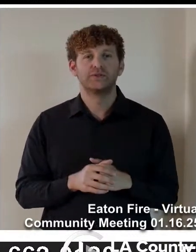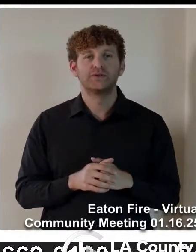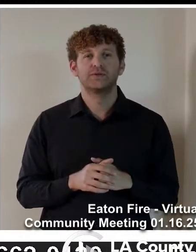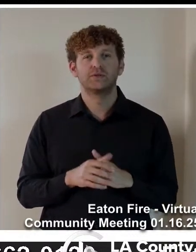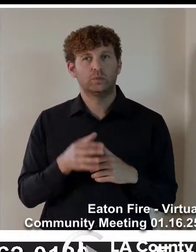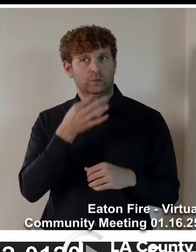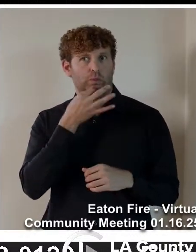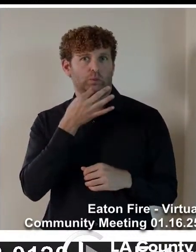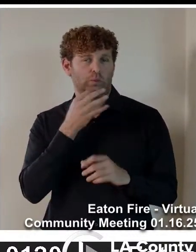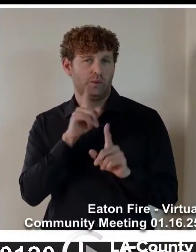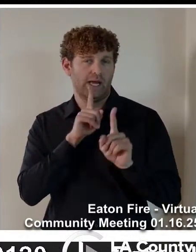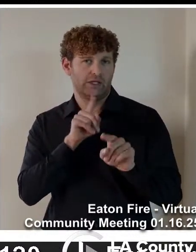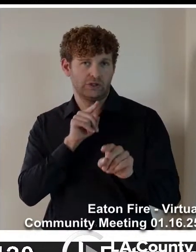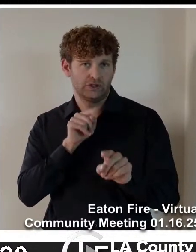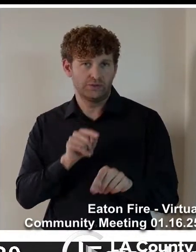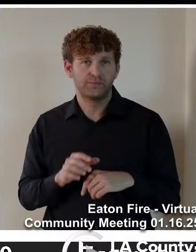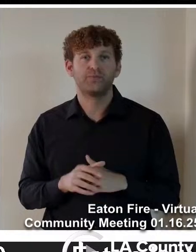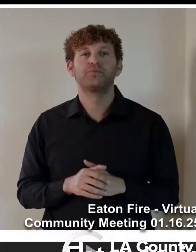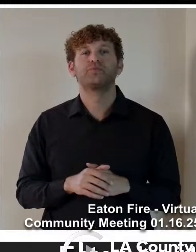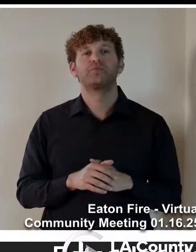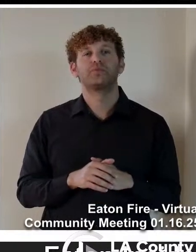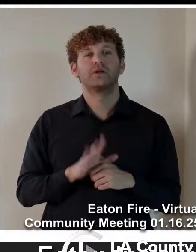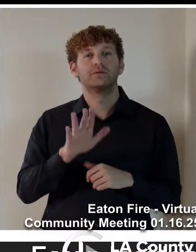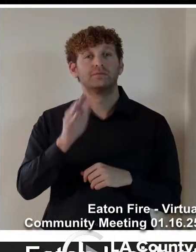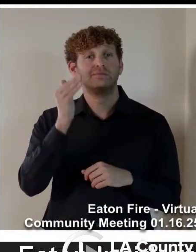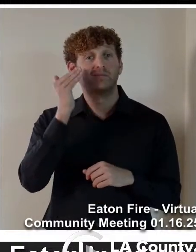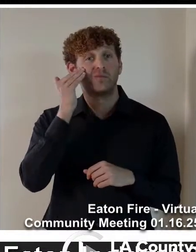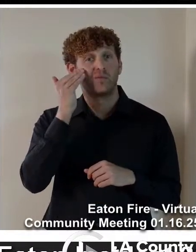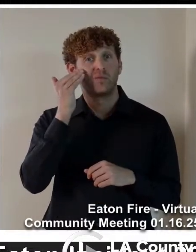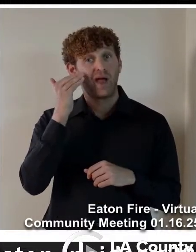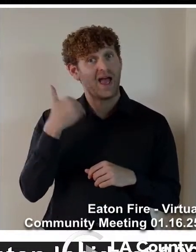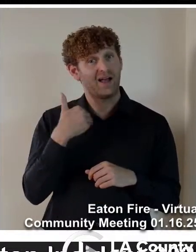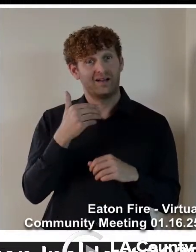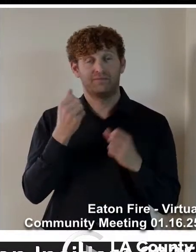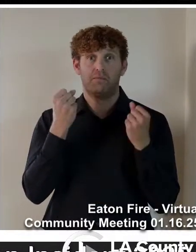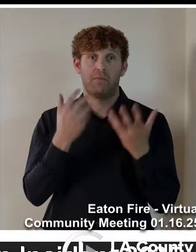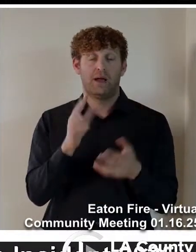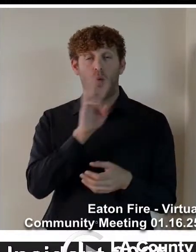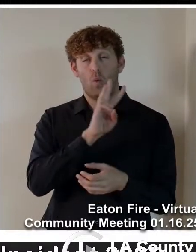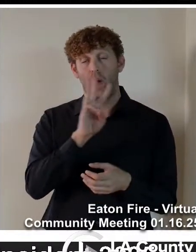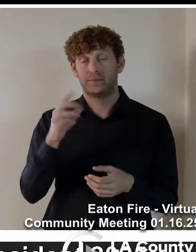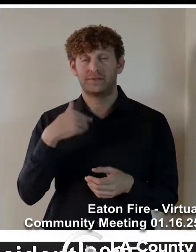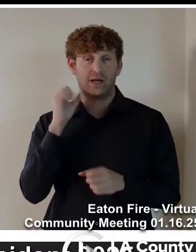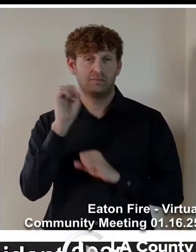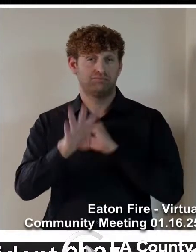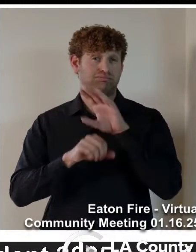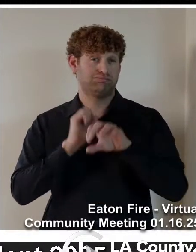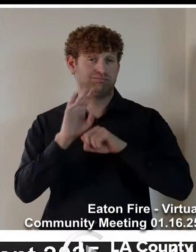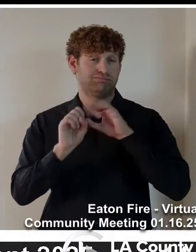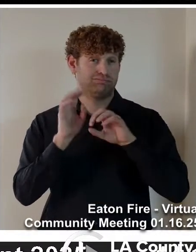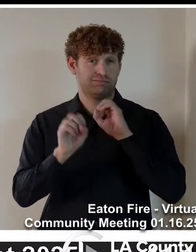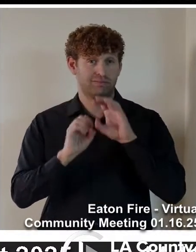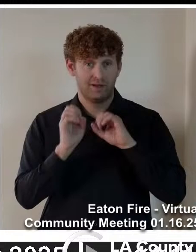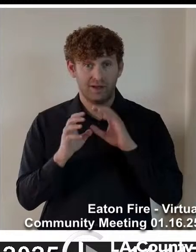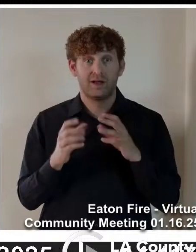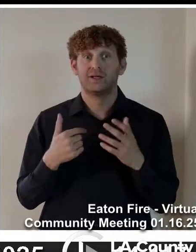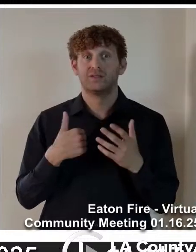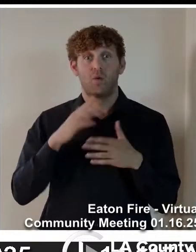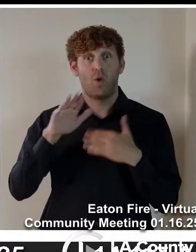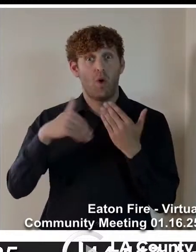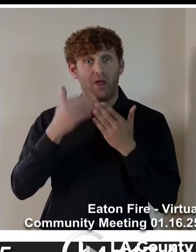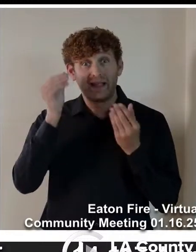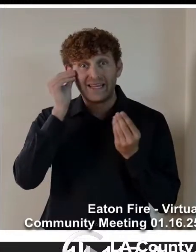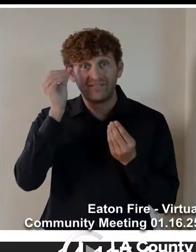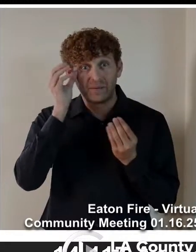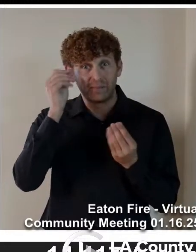we're aware that several different websites have been listed to you guys, and what we've done in the Information Center towards day 2